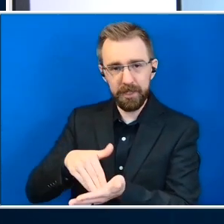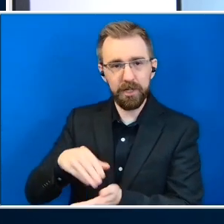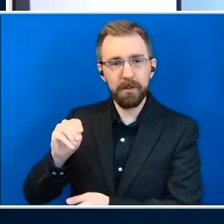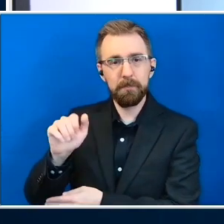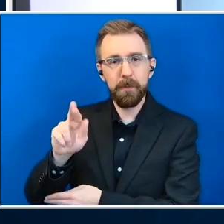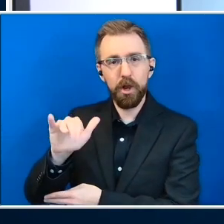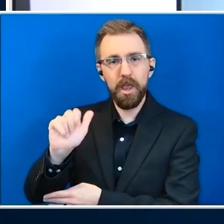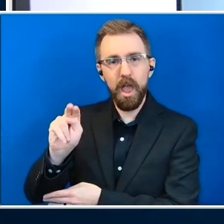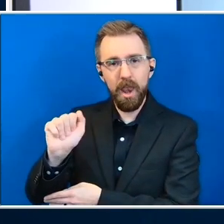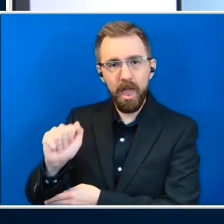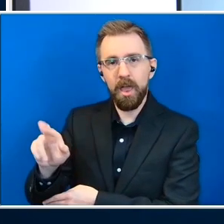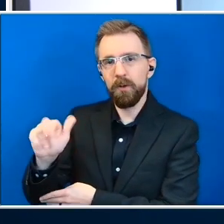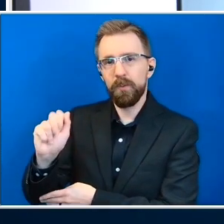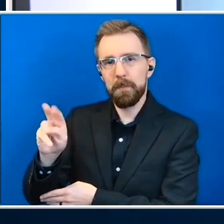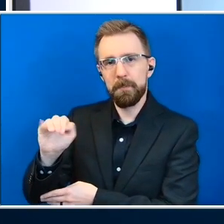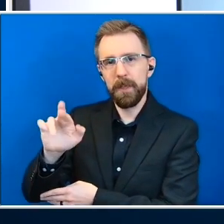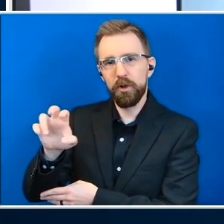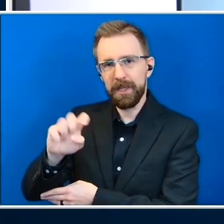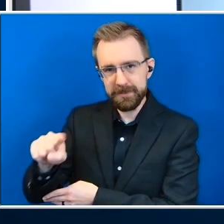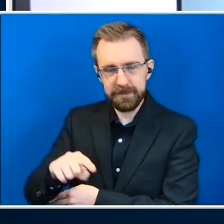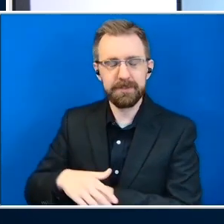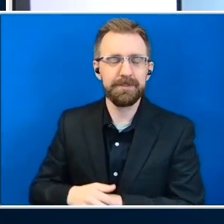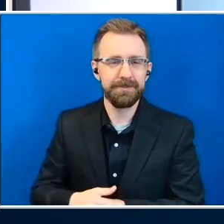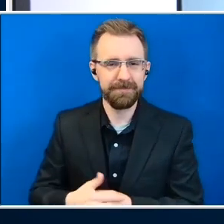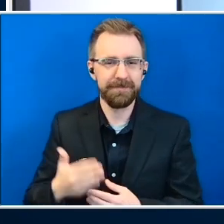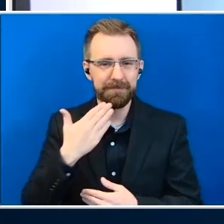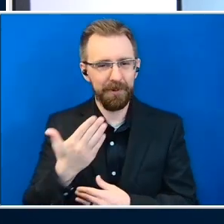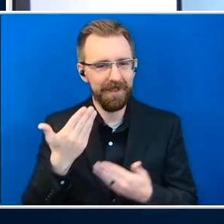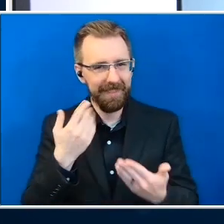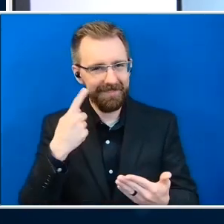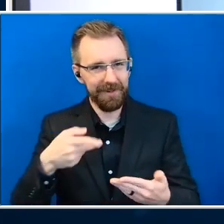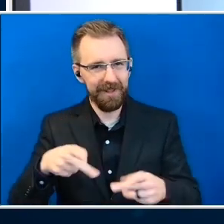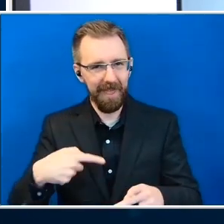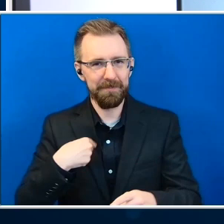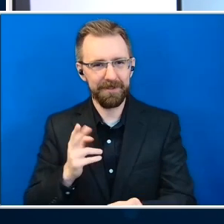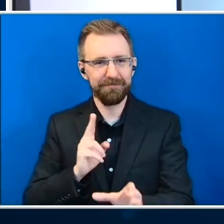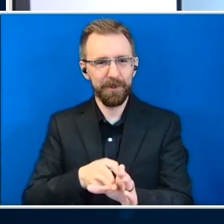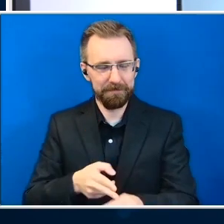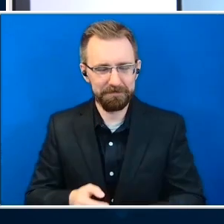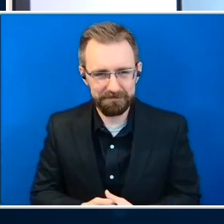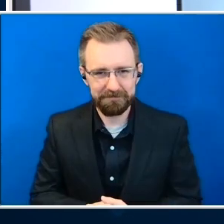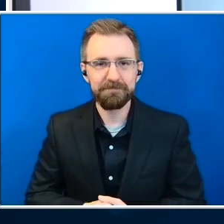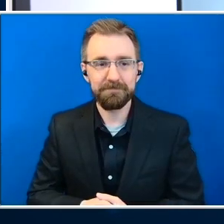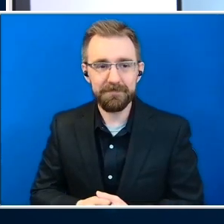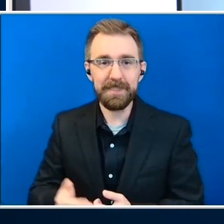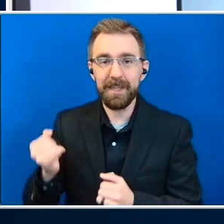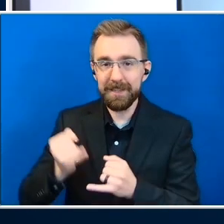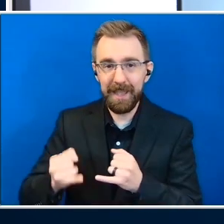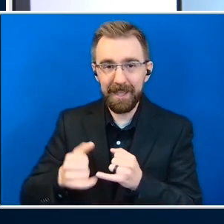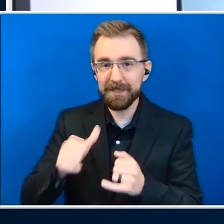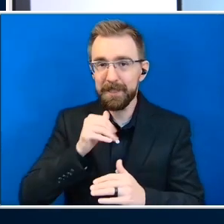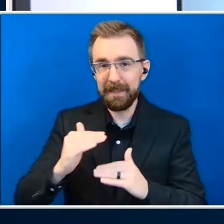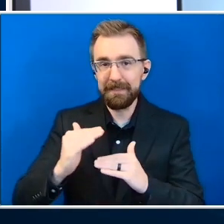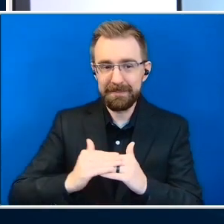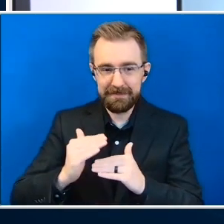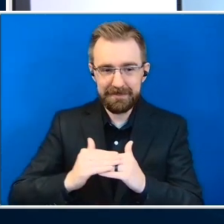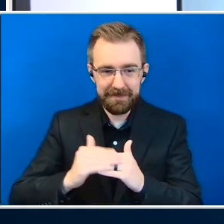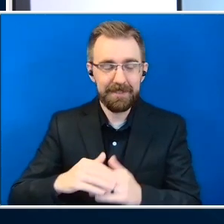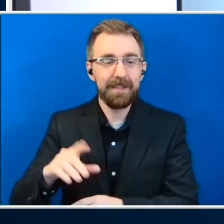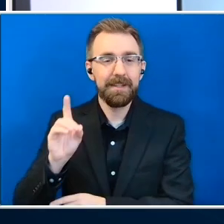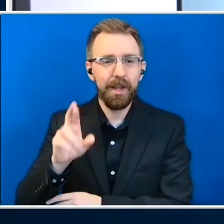for being here. Good morning. Thank you for having me. You betcha. And last but not least is Dr., and I'm going to get this